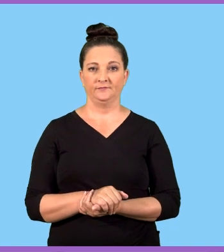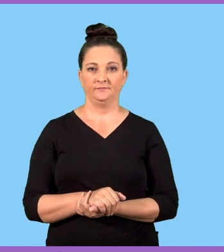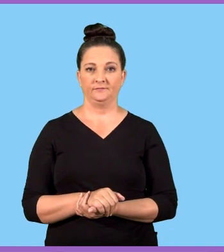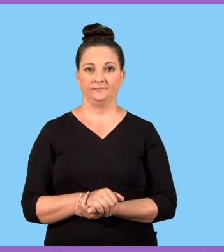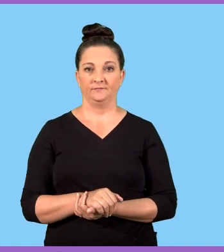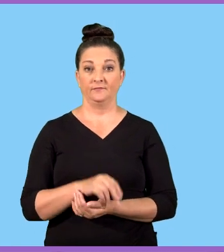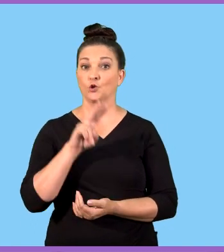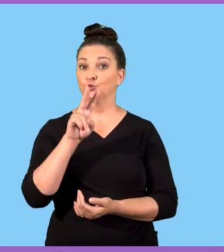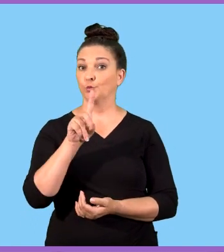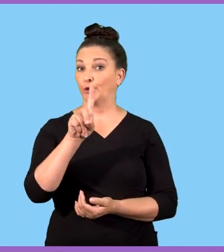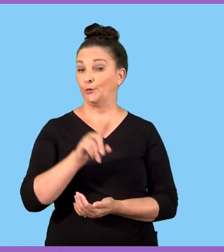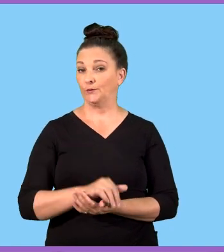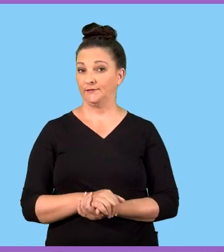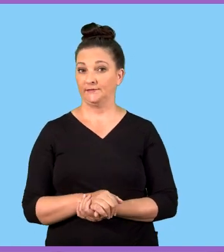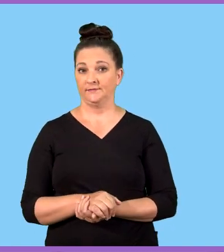20,